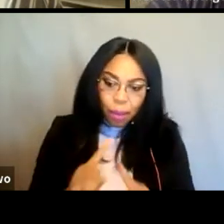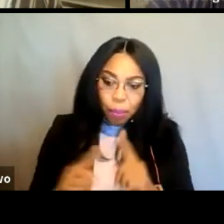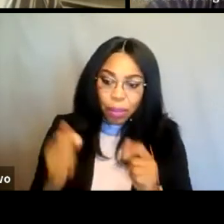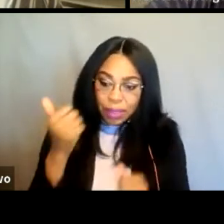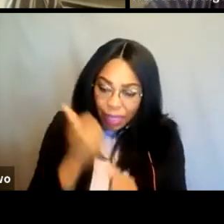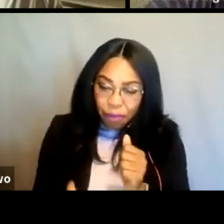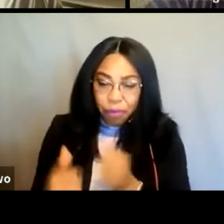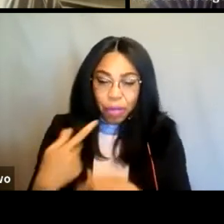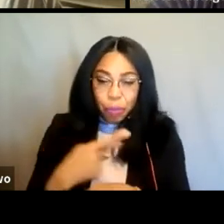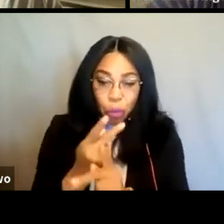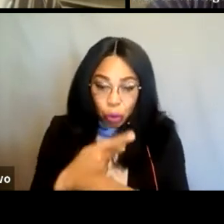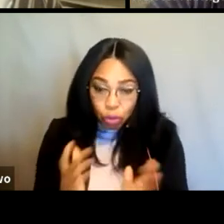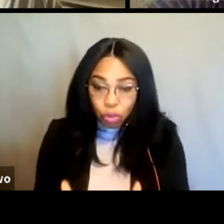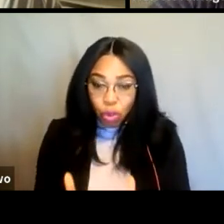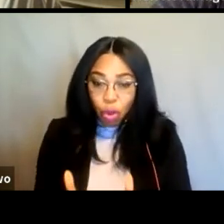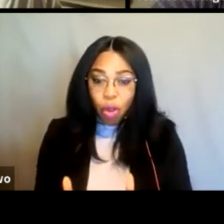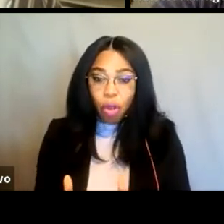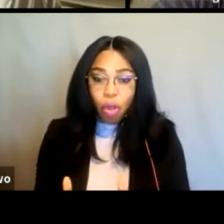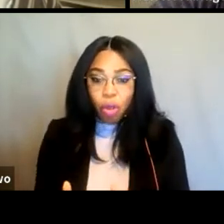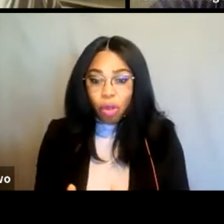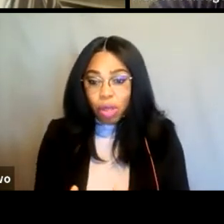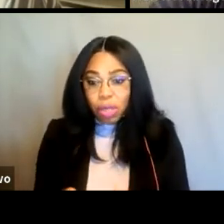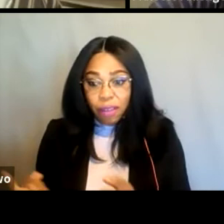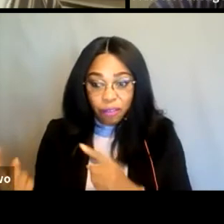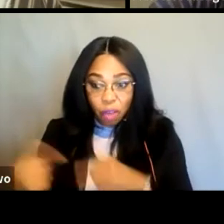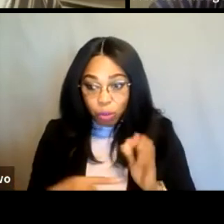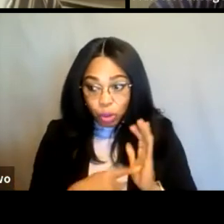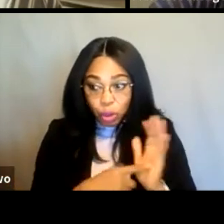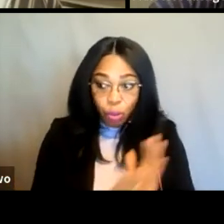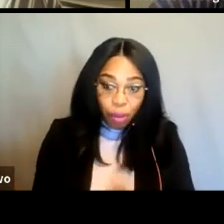that has come to stay their plays there